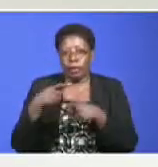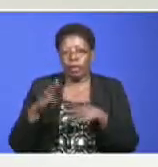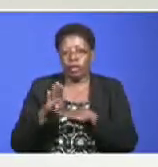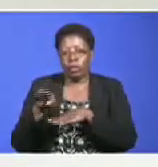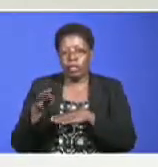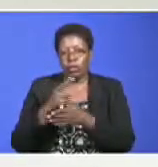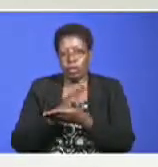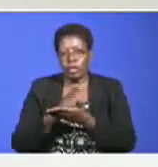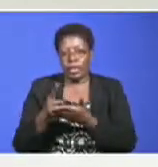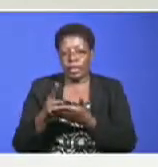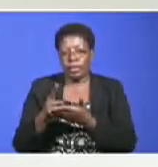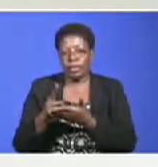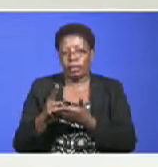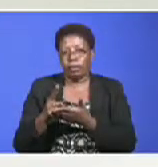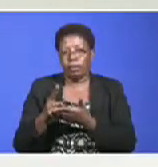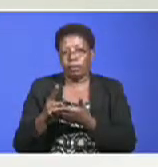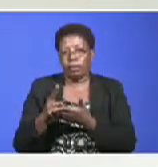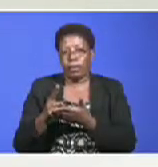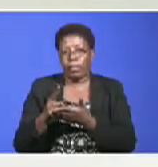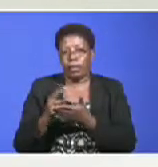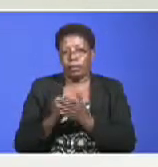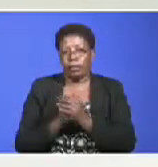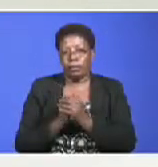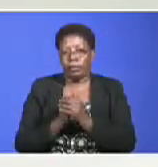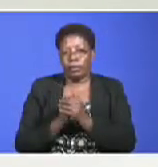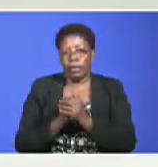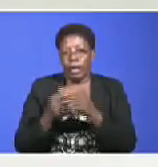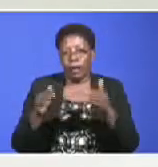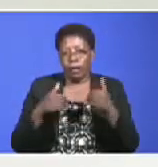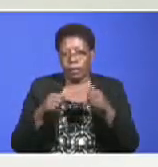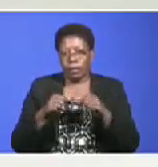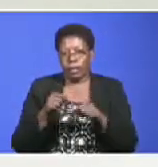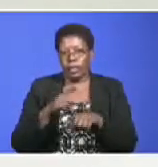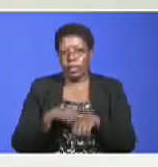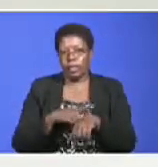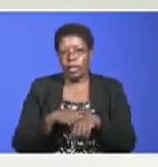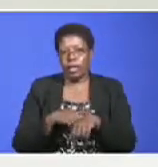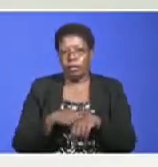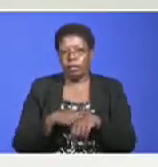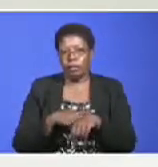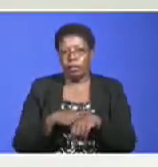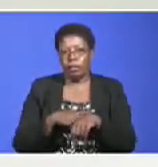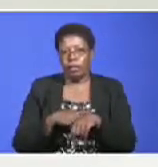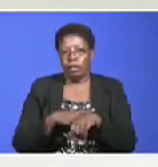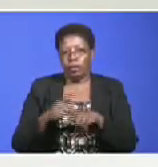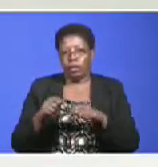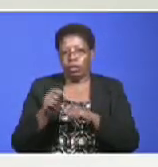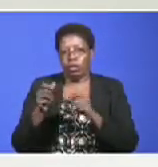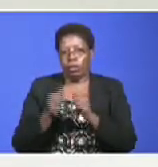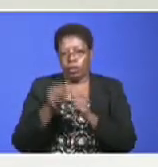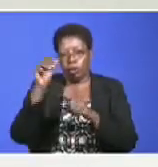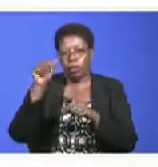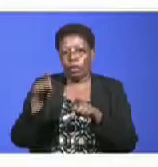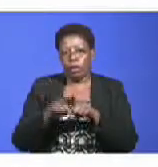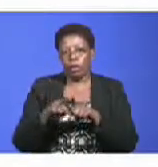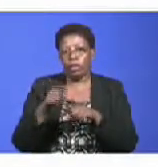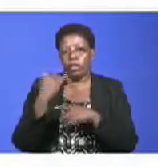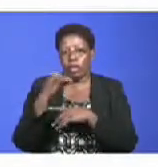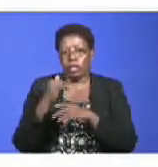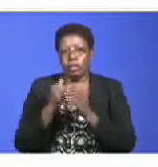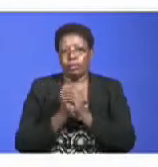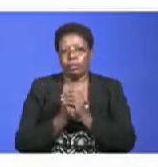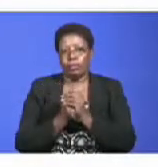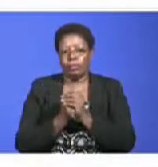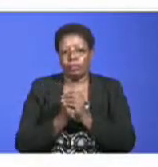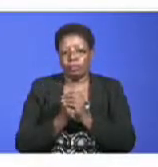was really nice. But, you know, kind of like Cam said, you know, just being able to spend this time, this once-in-a-lifetime trip, you know, with your brothers is really awesome. And